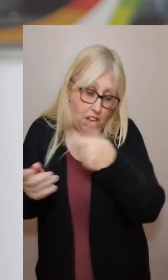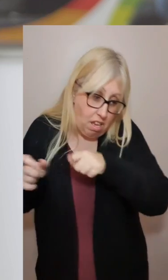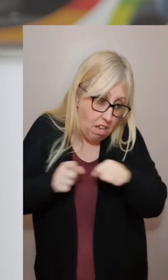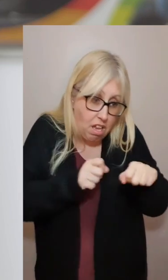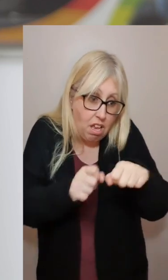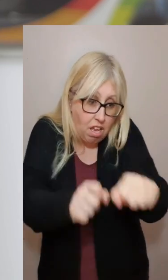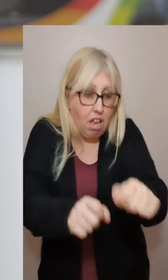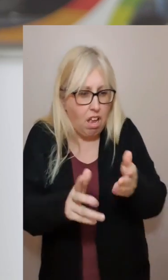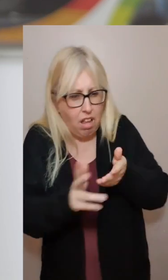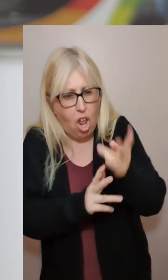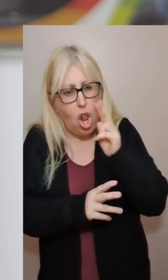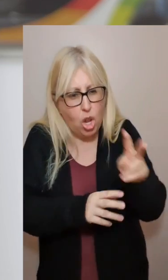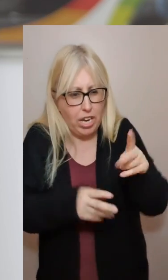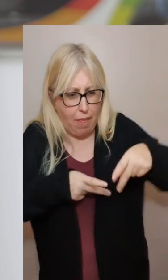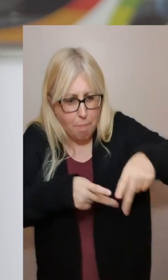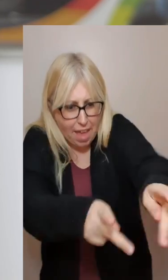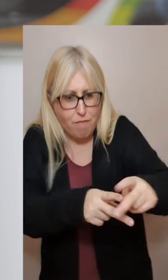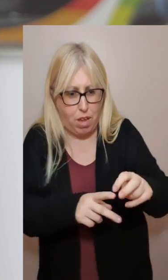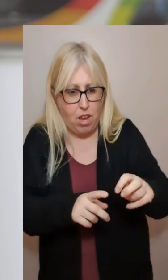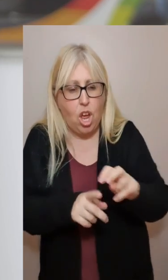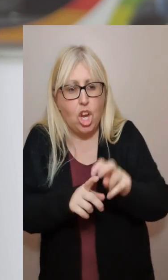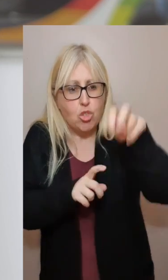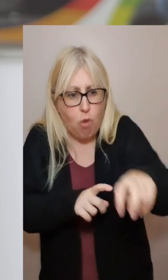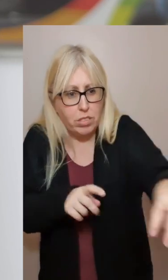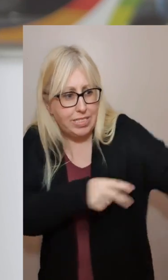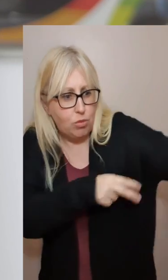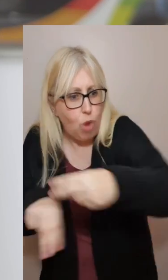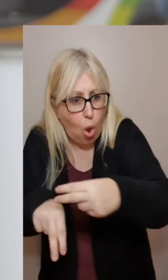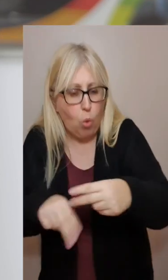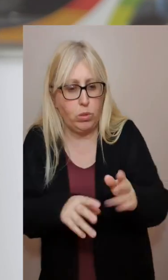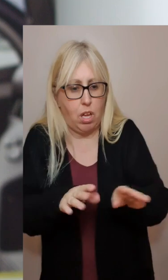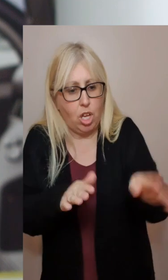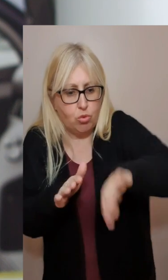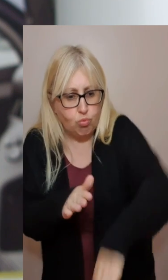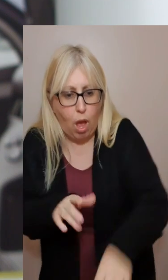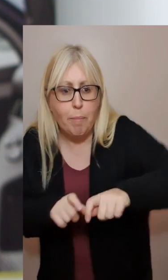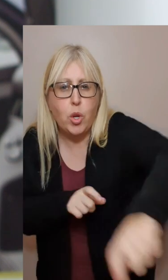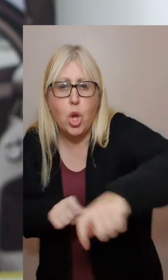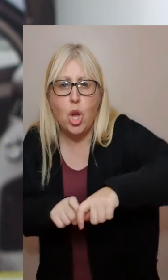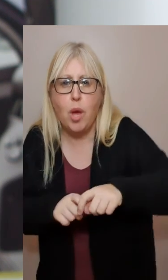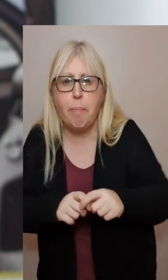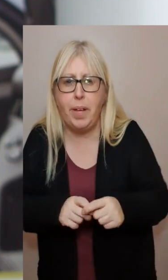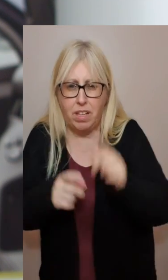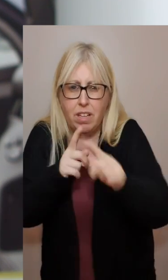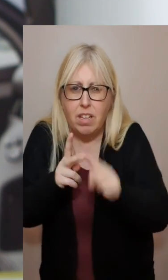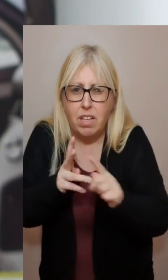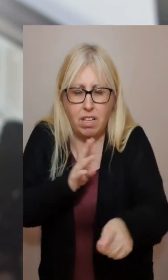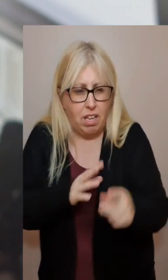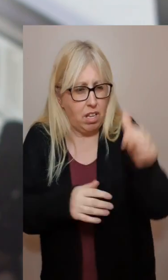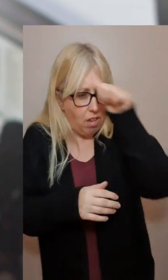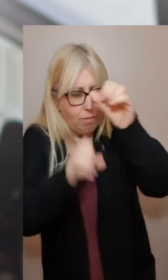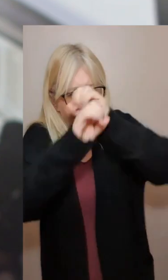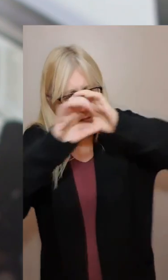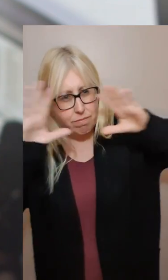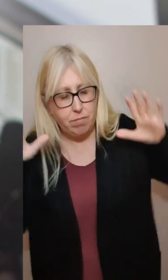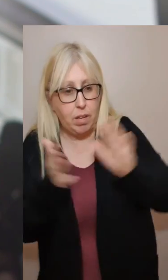at driving along a pavement, crossing roads, negotiating dropped curbs. This just helps to identify how aware